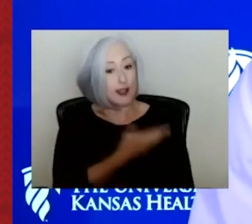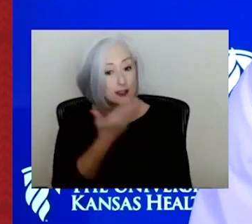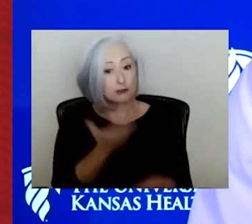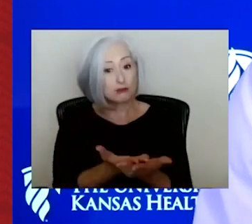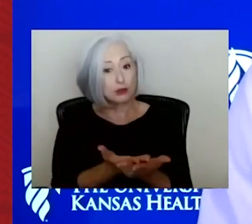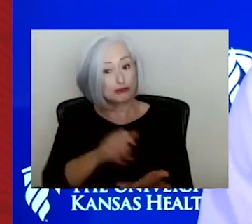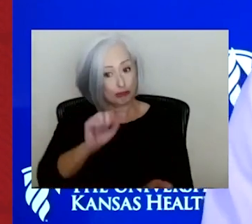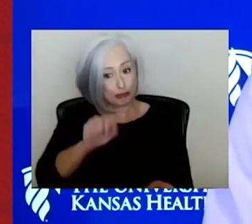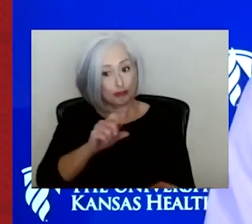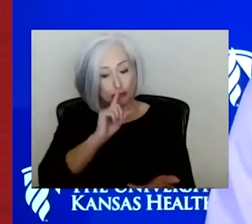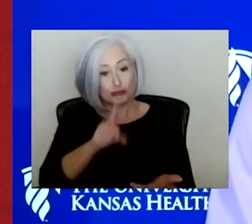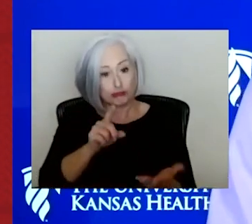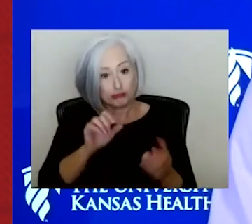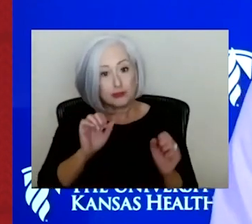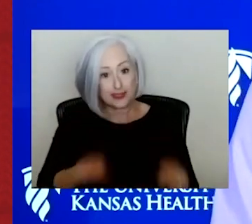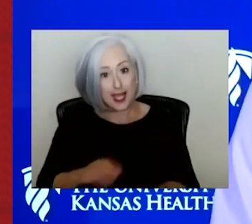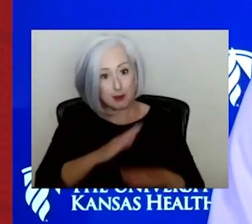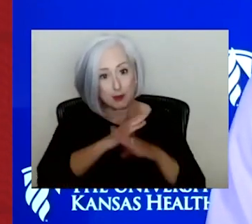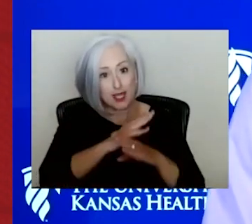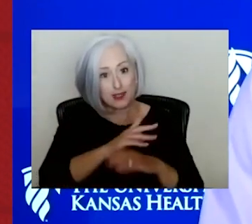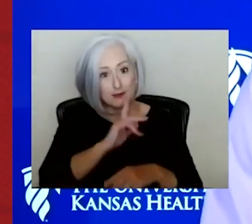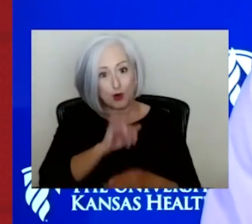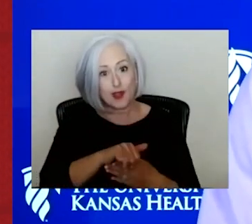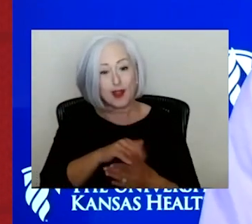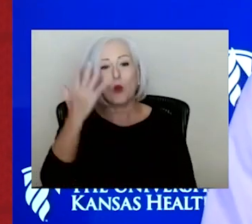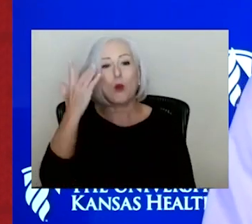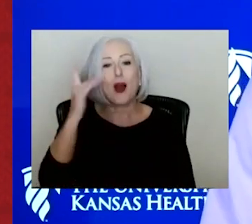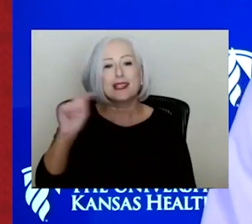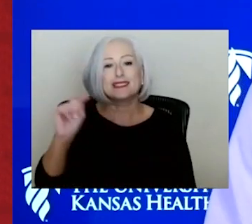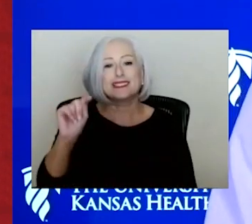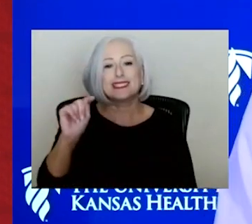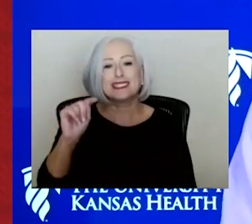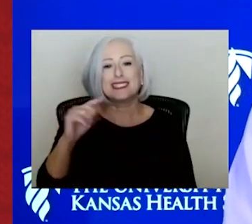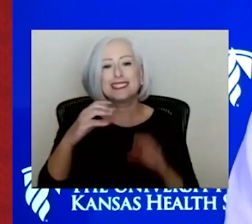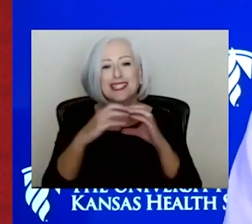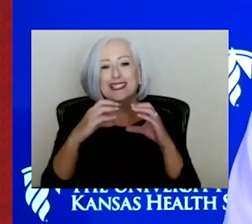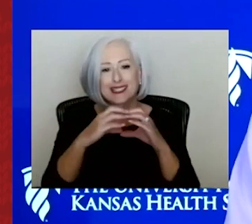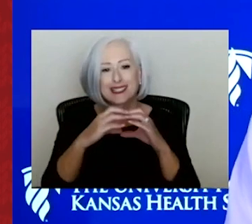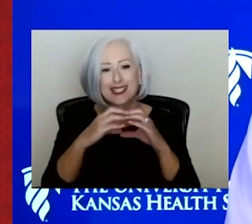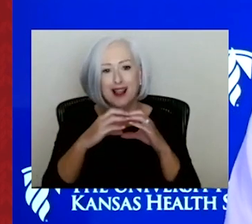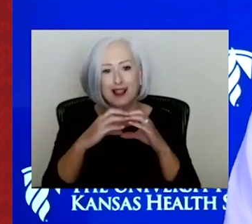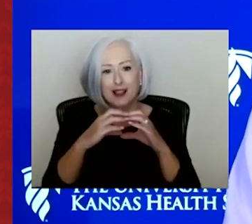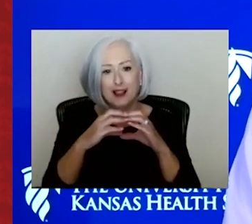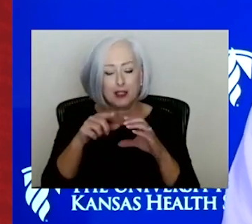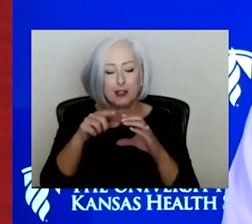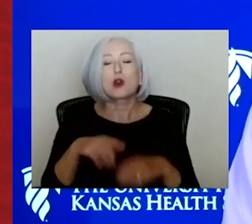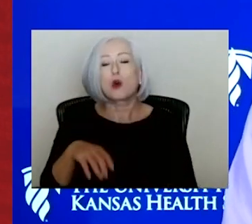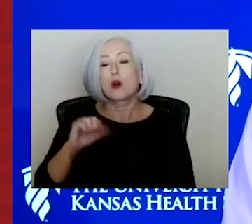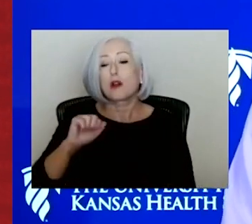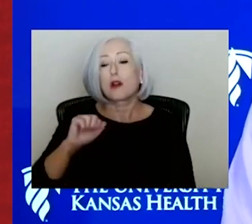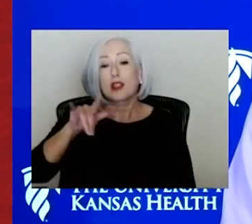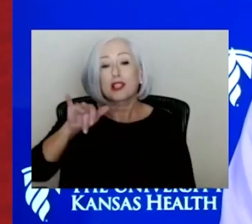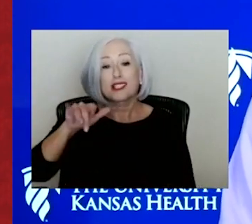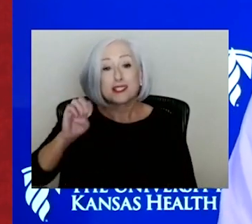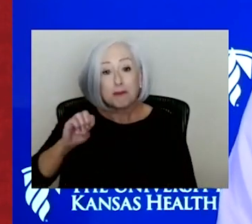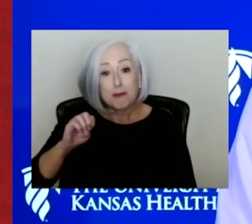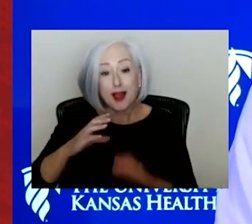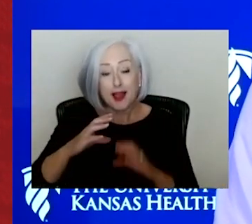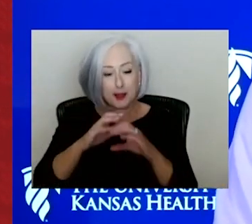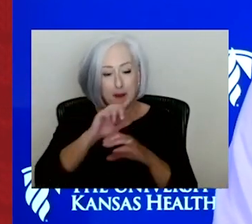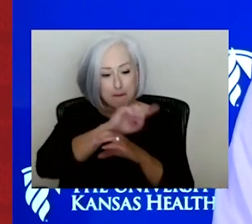that? Probably because of the T cell immunity, those areas on the spike that don't change as much. And so we do